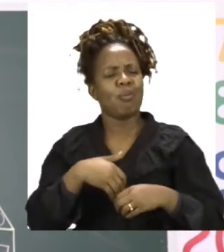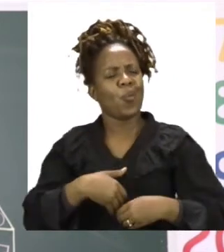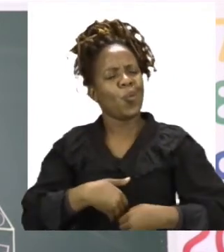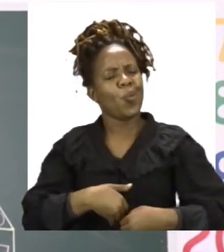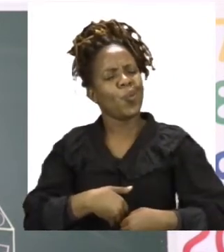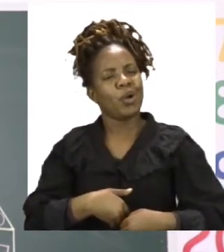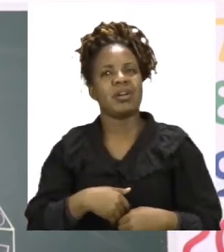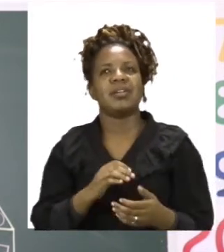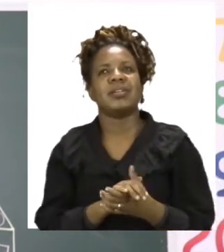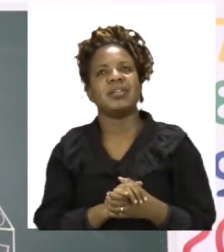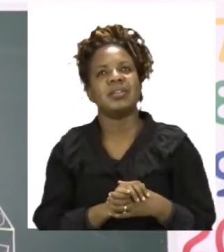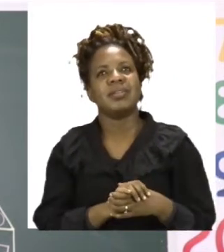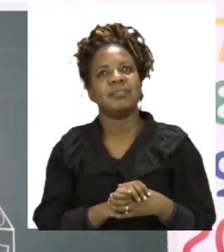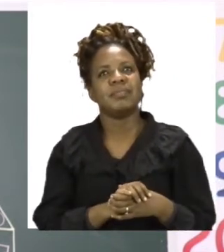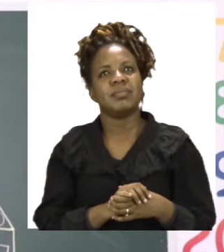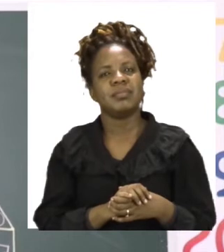So he